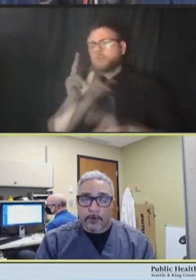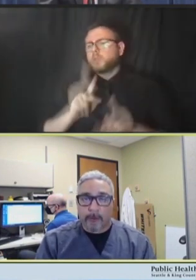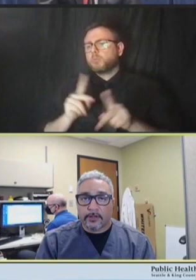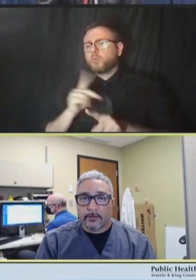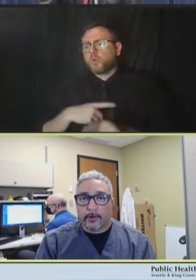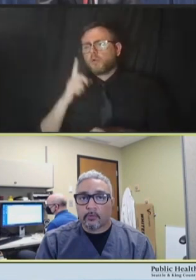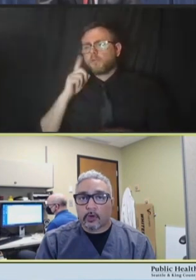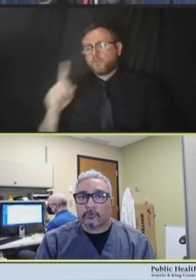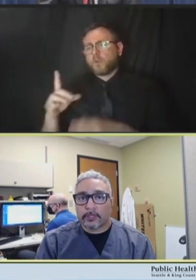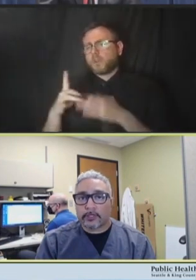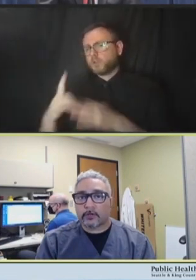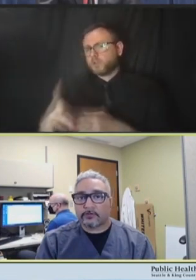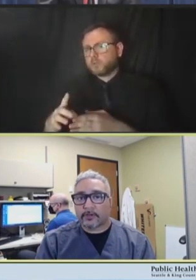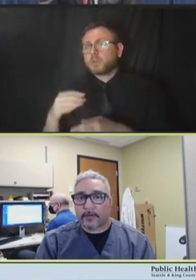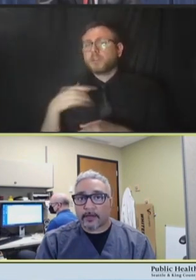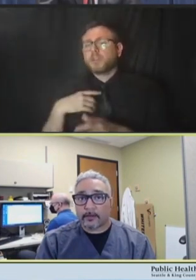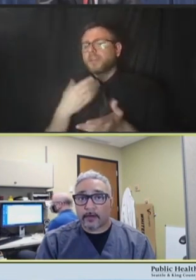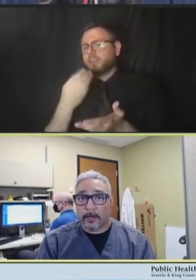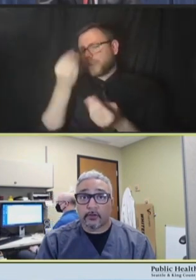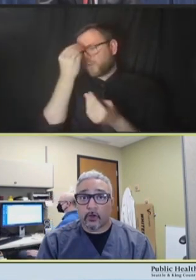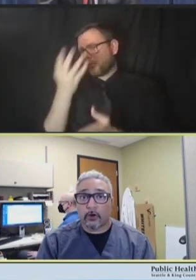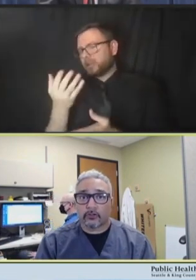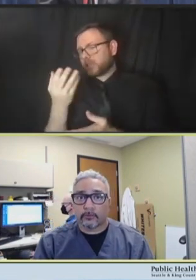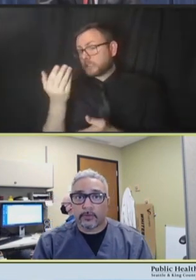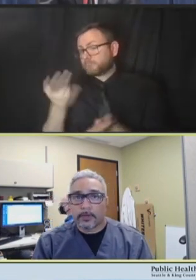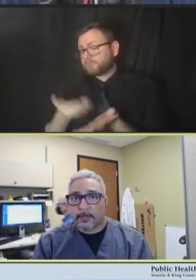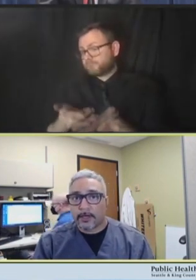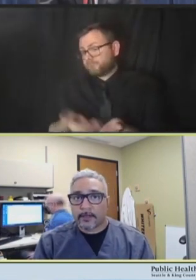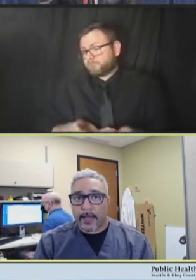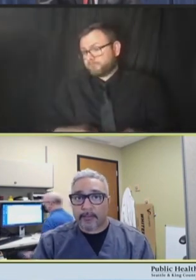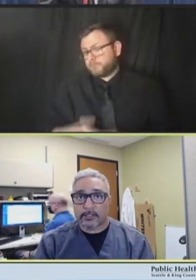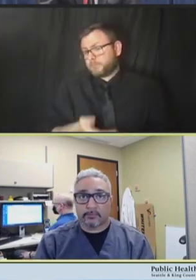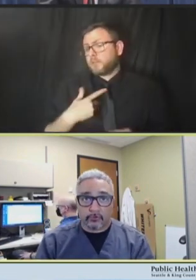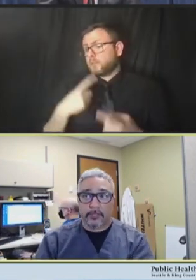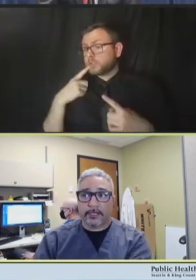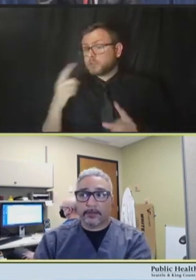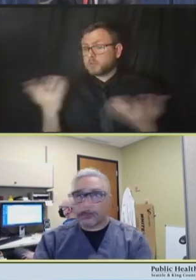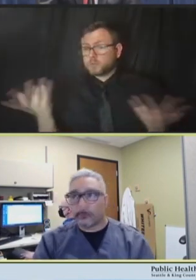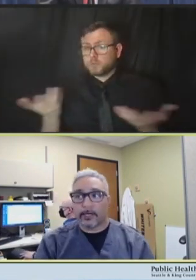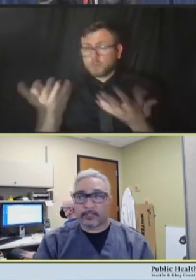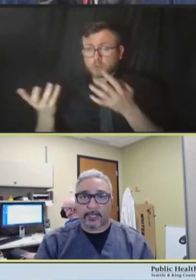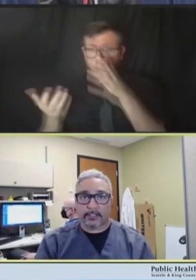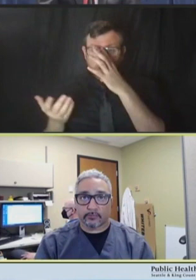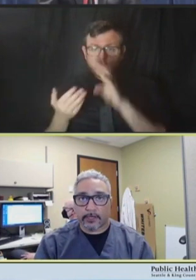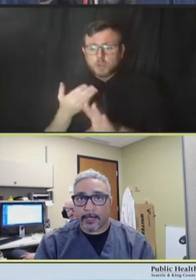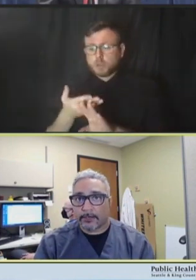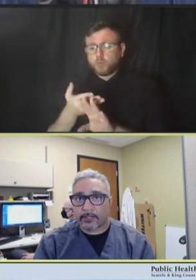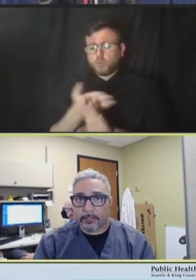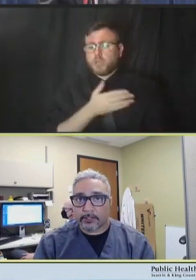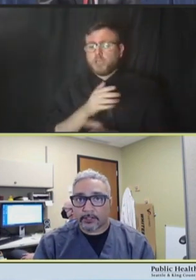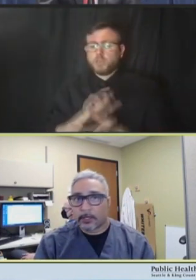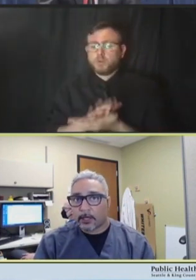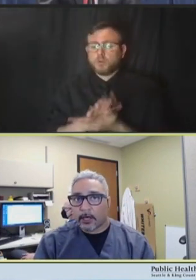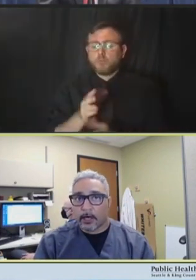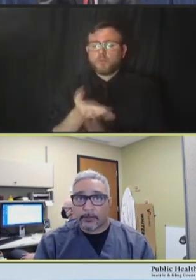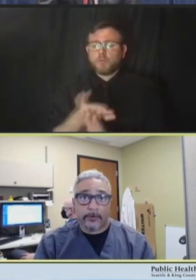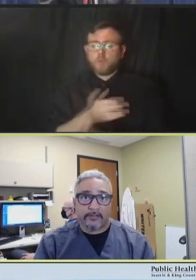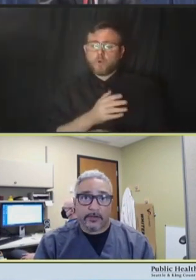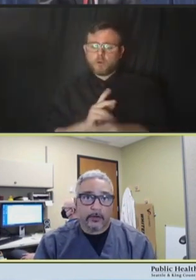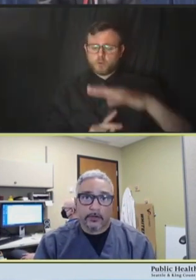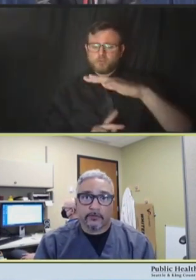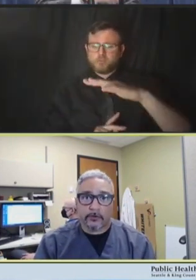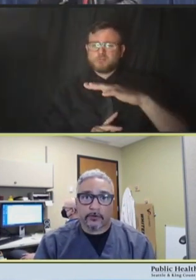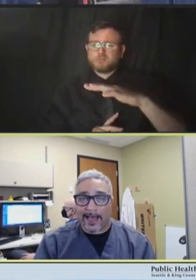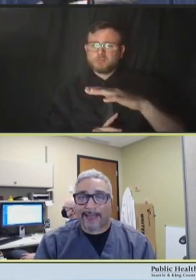that probably the number one predictor of success in the long term is actually pre-school education, pre-K education. And so